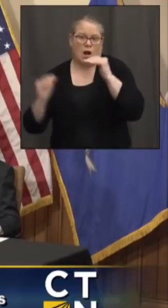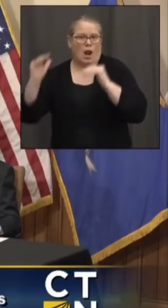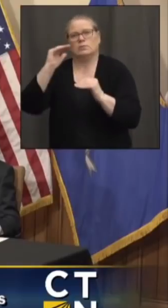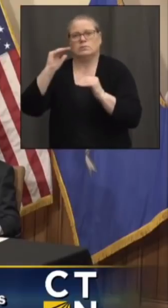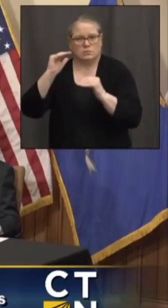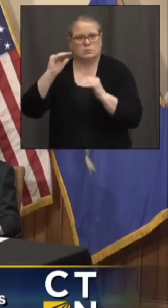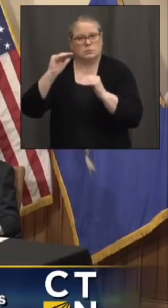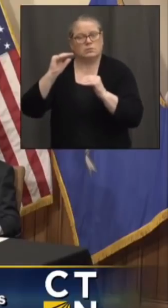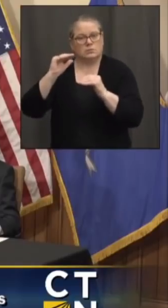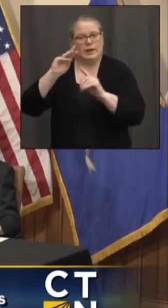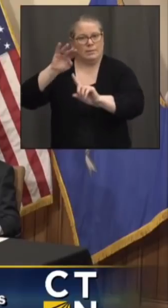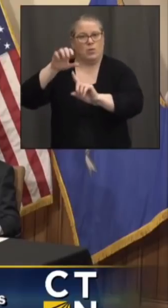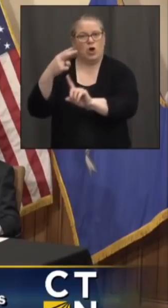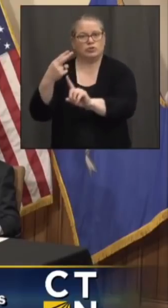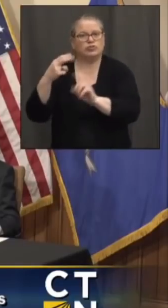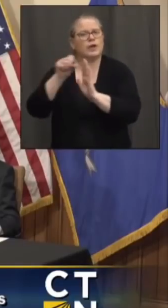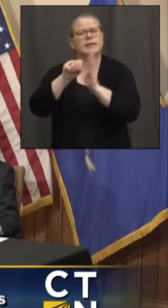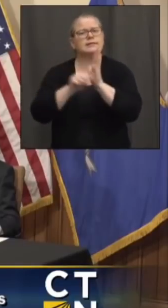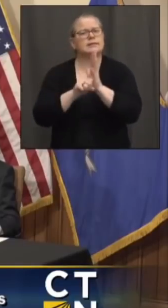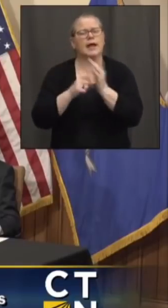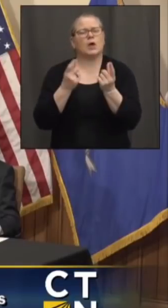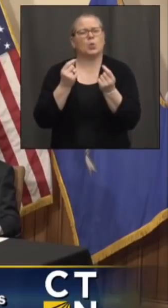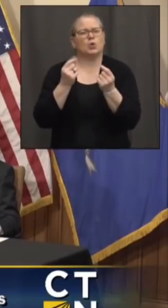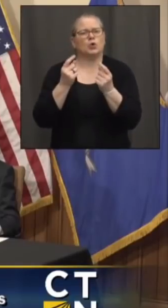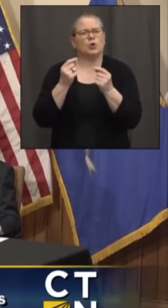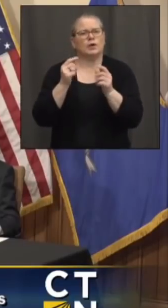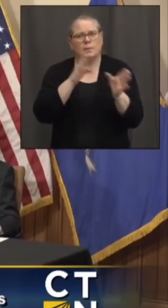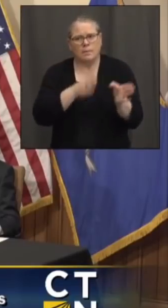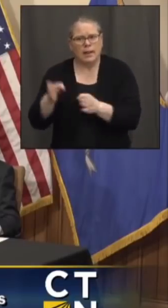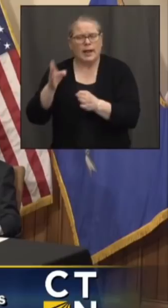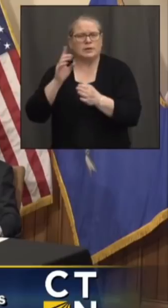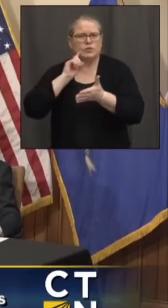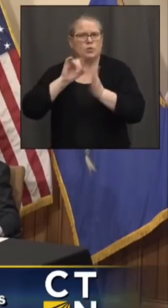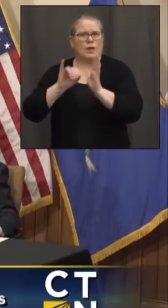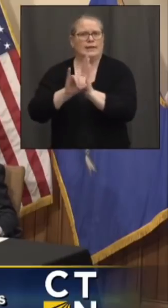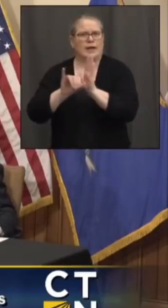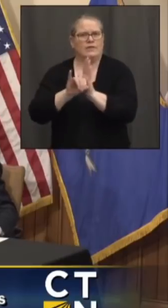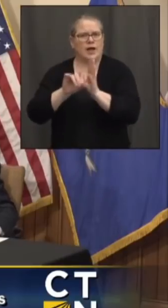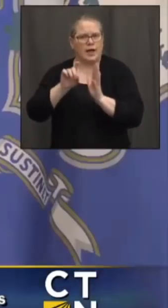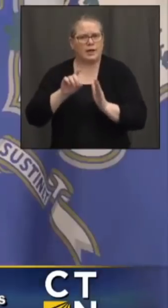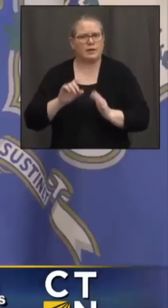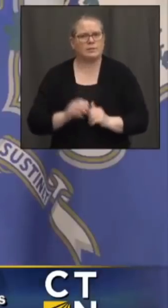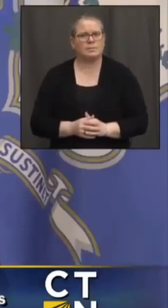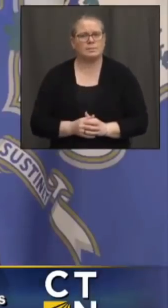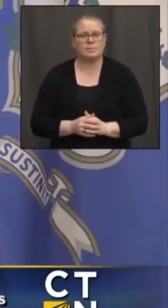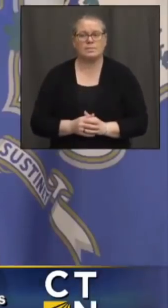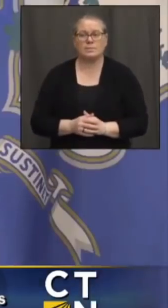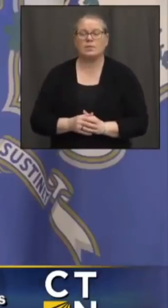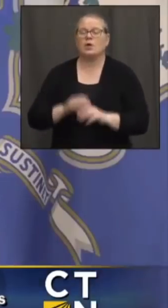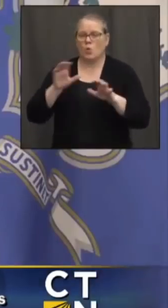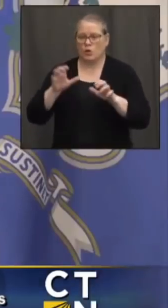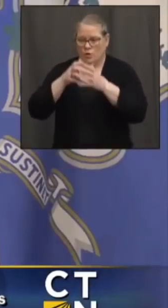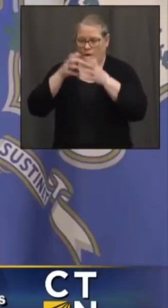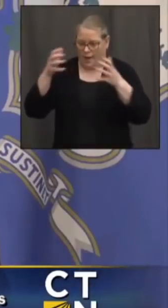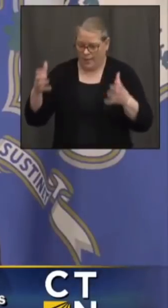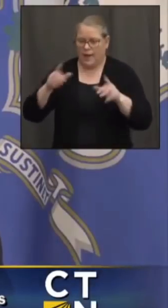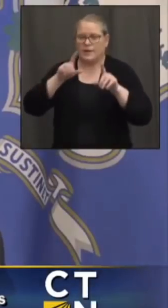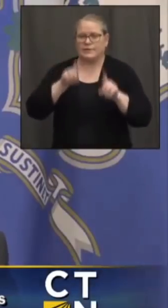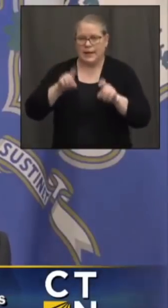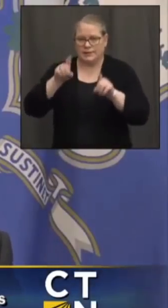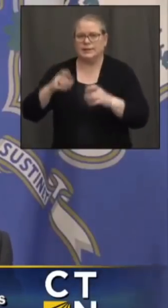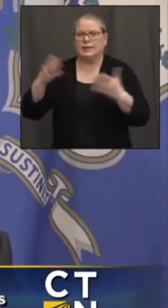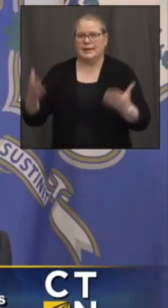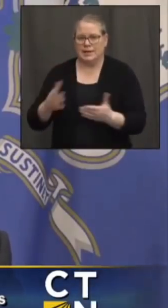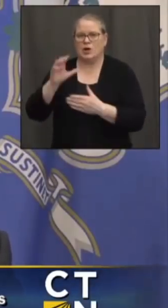up surveillance efforts to identify the UK variant and other? I can tell you that we are doing a lot of genetic testing here in the state